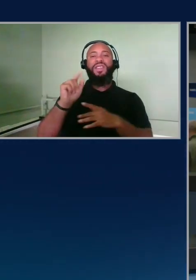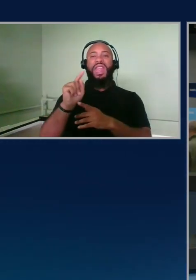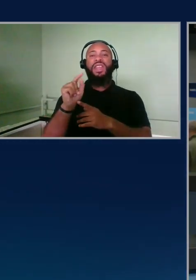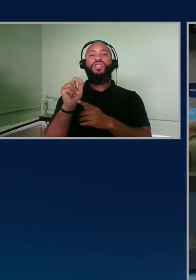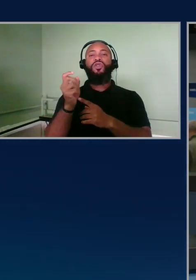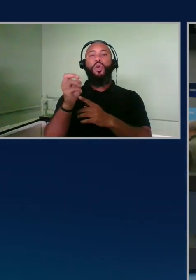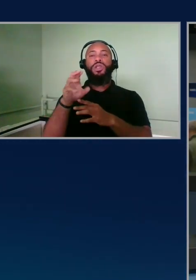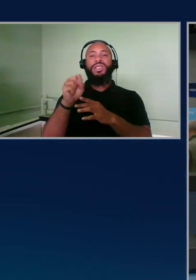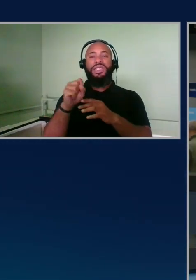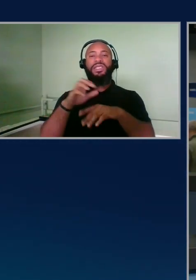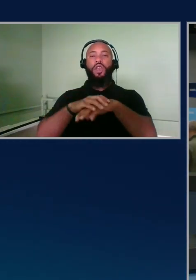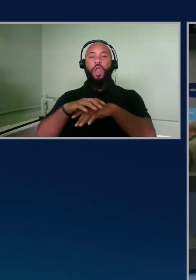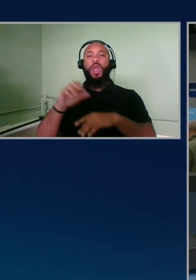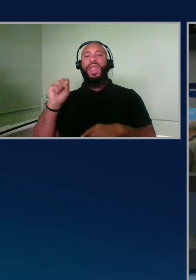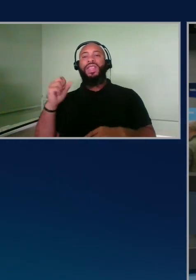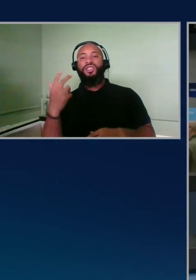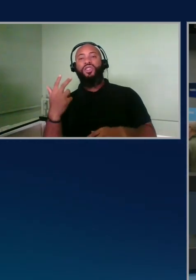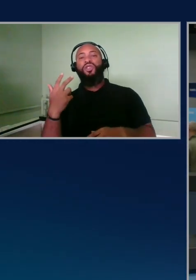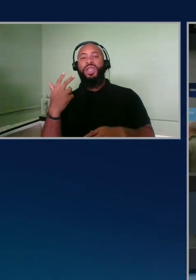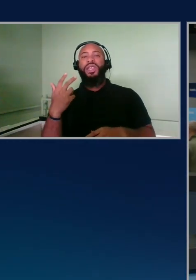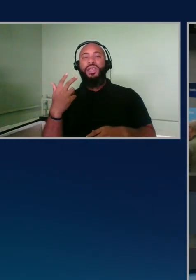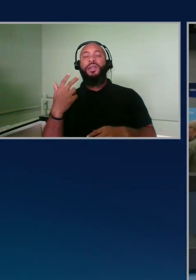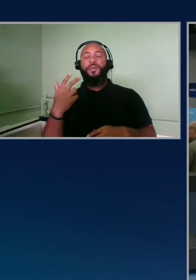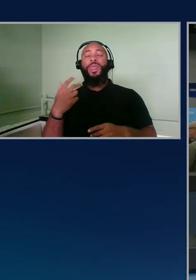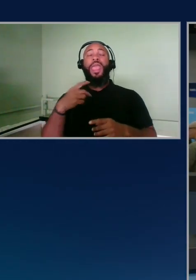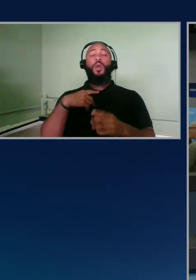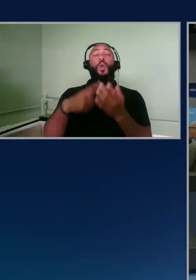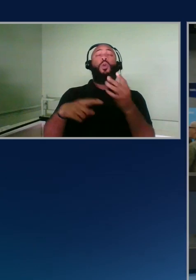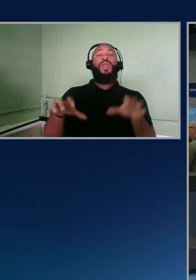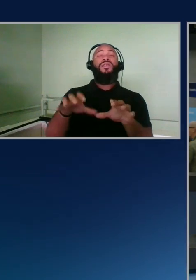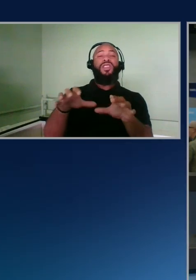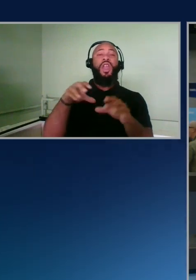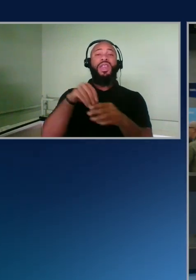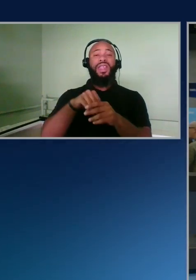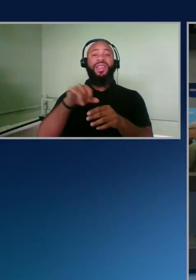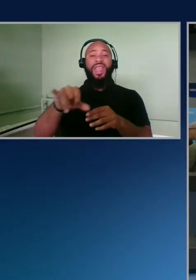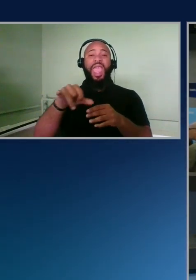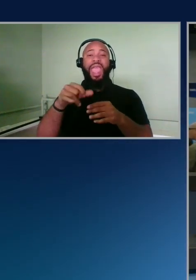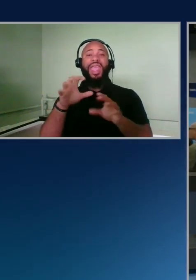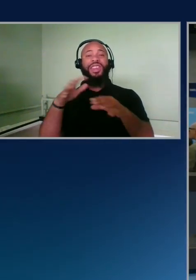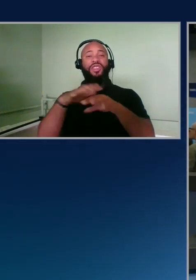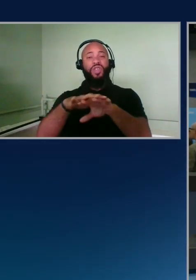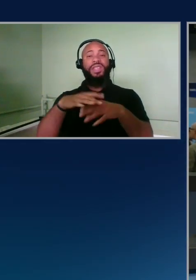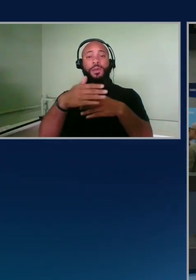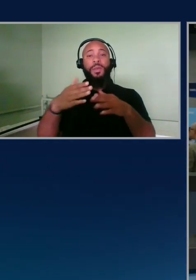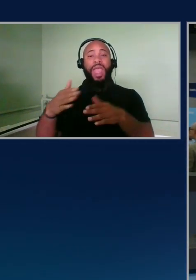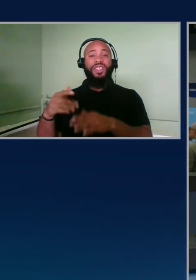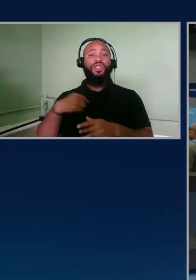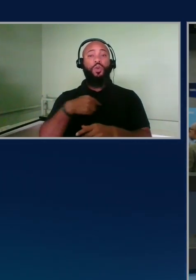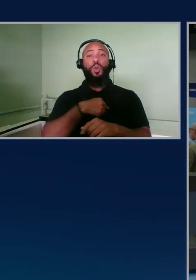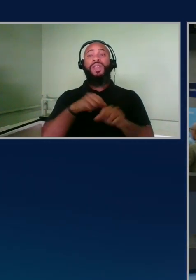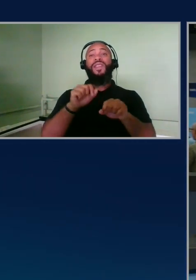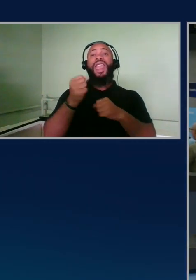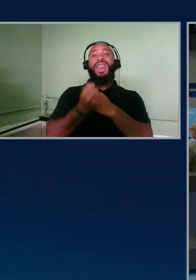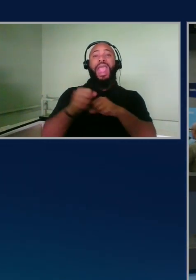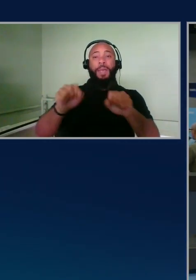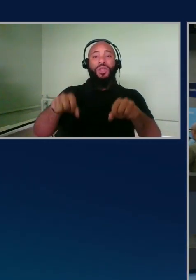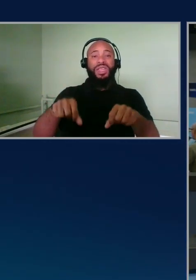done is in that integrations package, we've enabled it so that you don't have to think, just like you're talking about, the data prep is